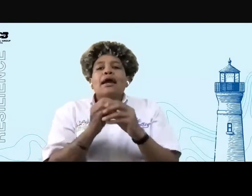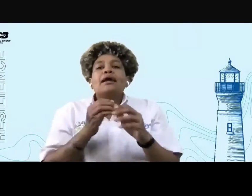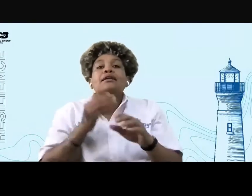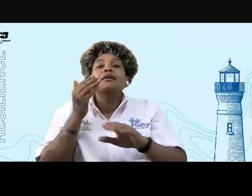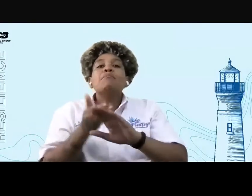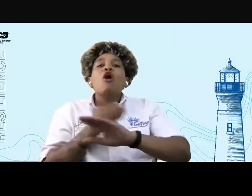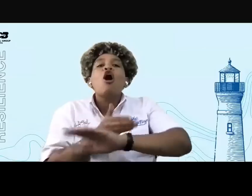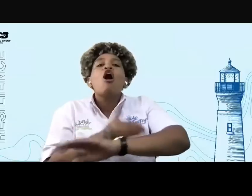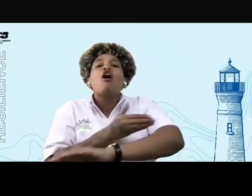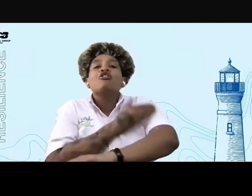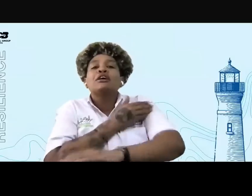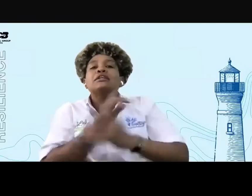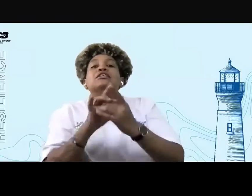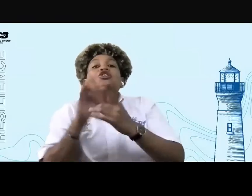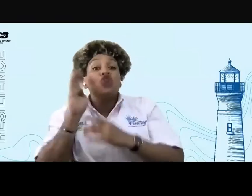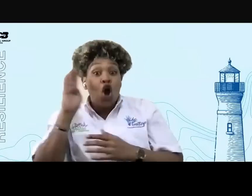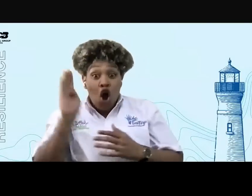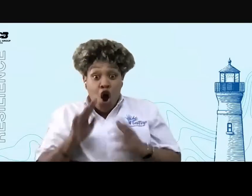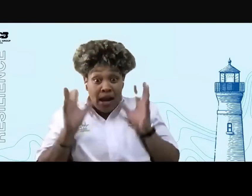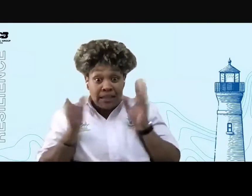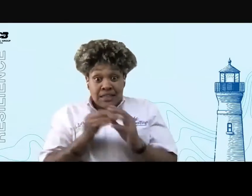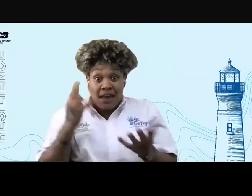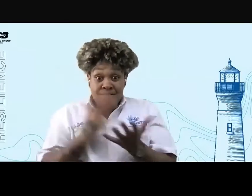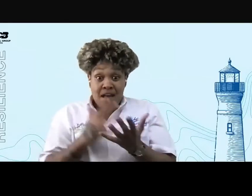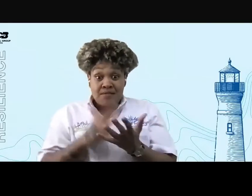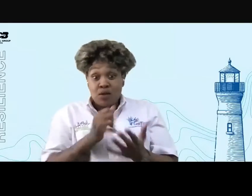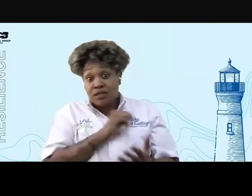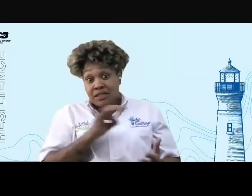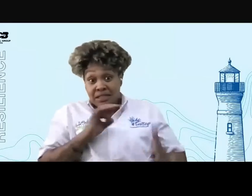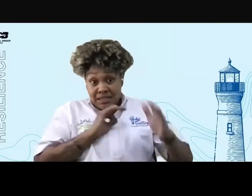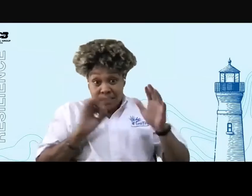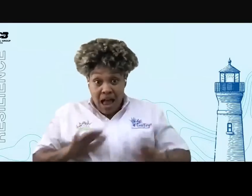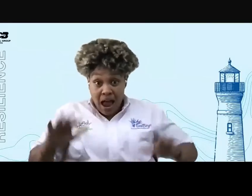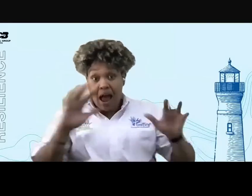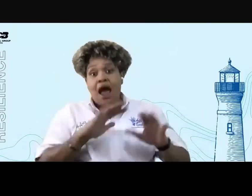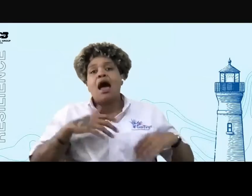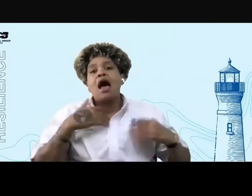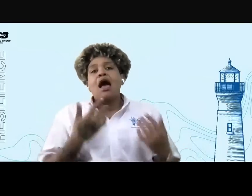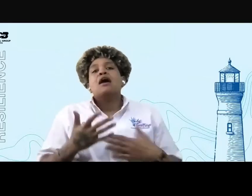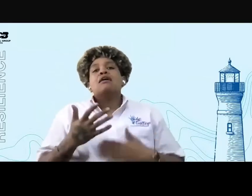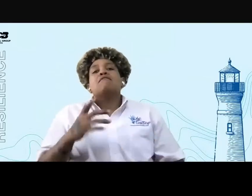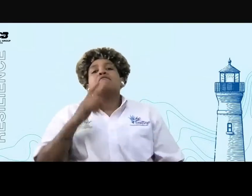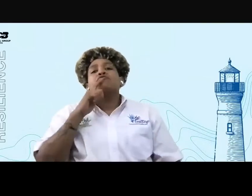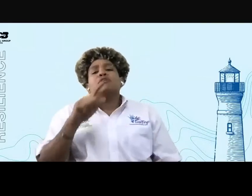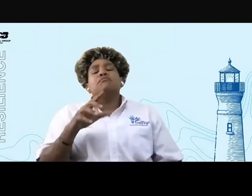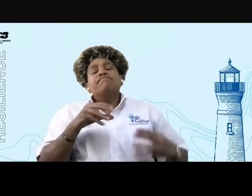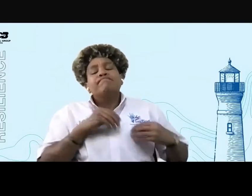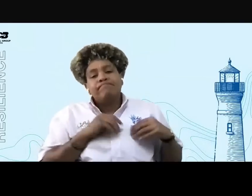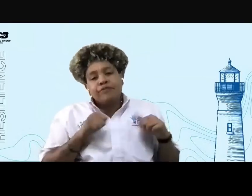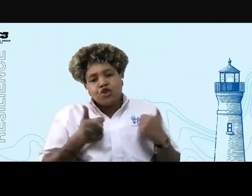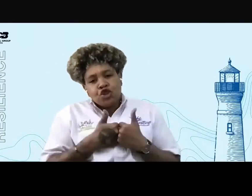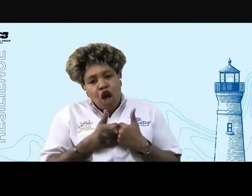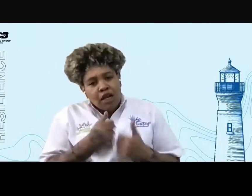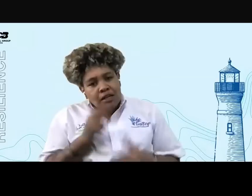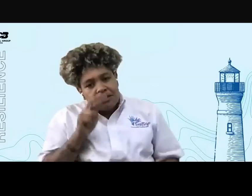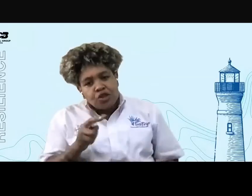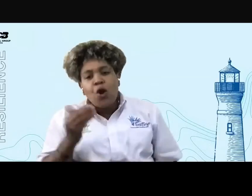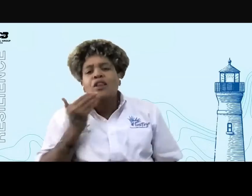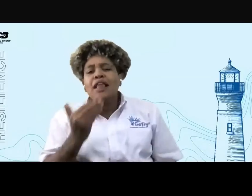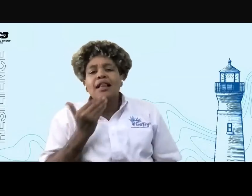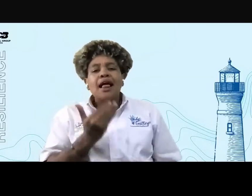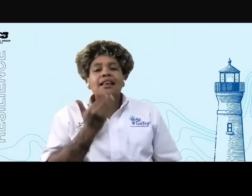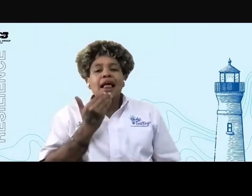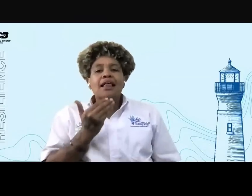that the entire 5,000 staff is taking on the challenge. So thank you very